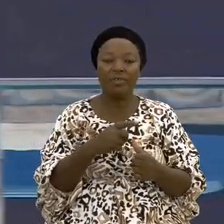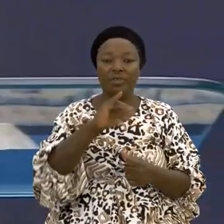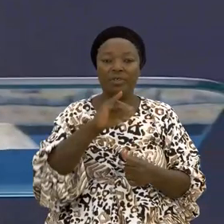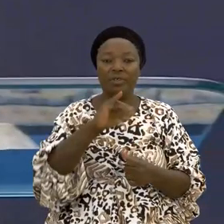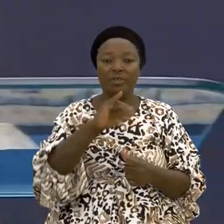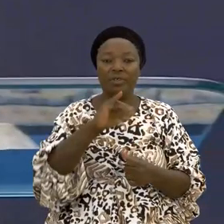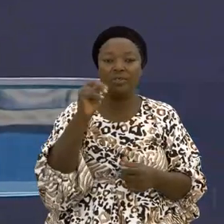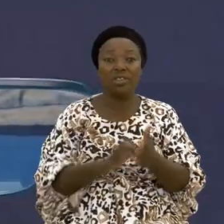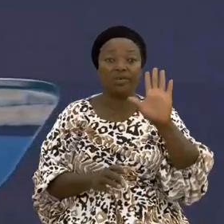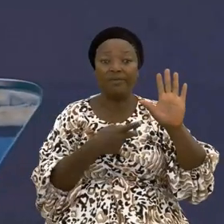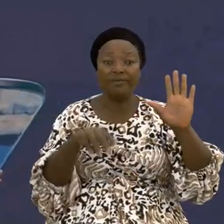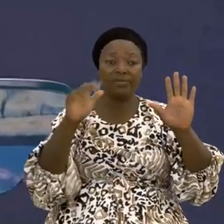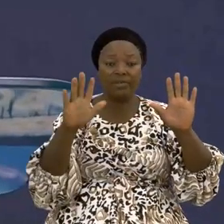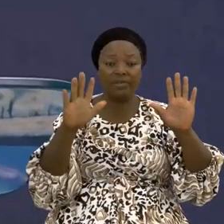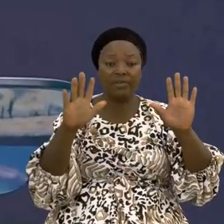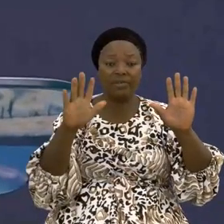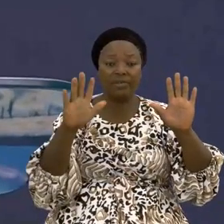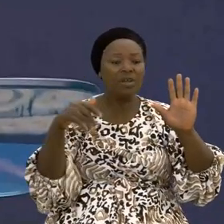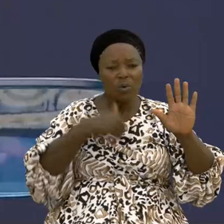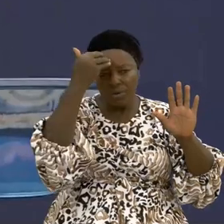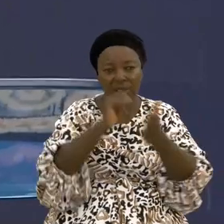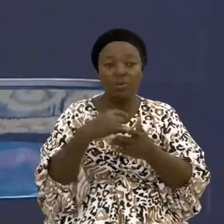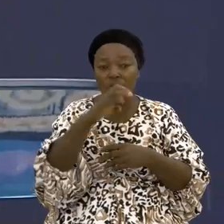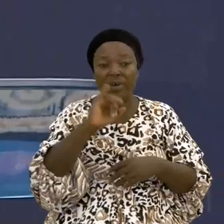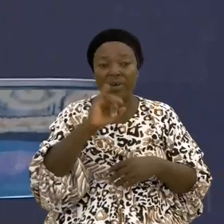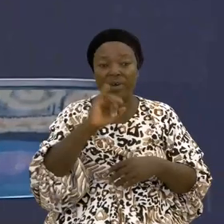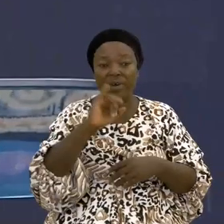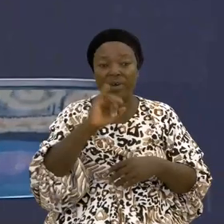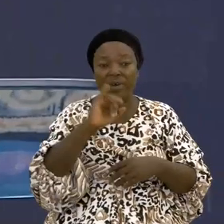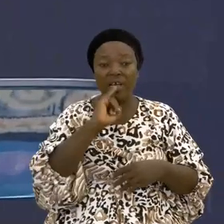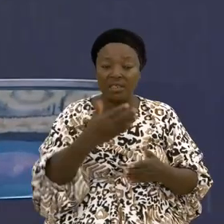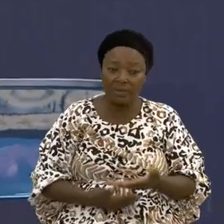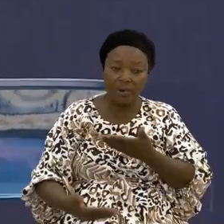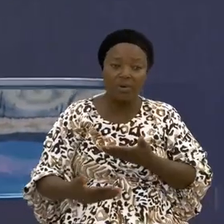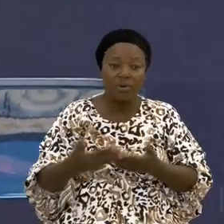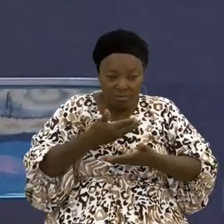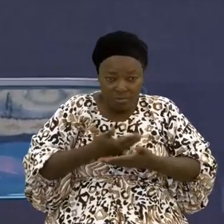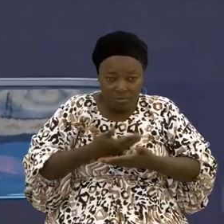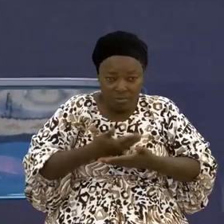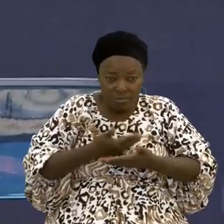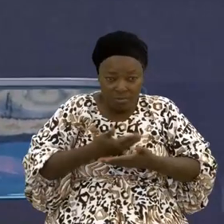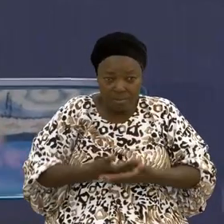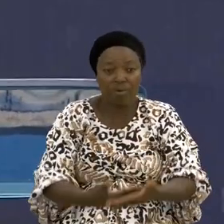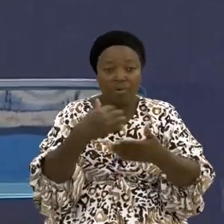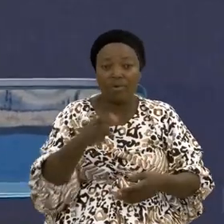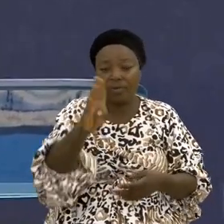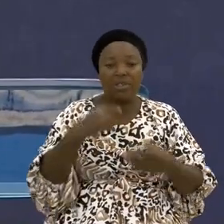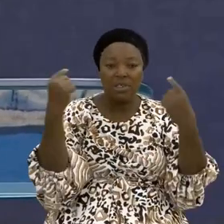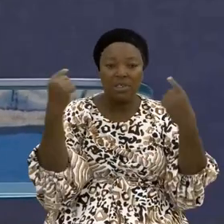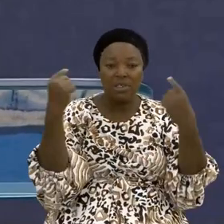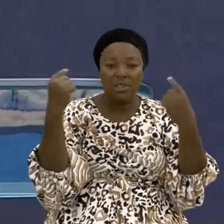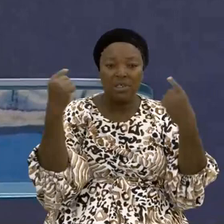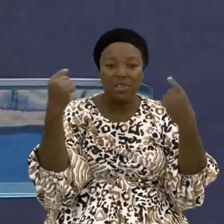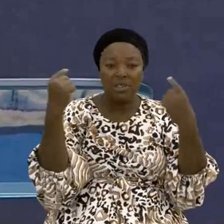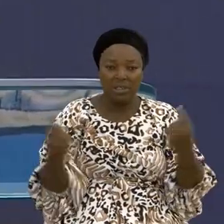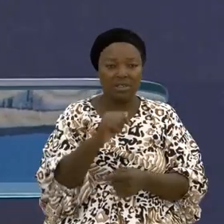1 John chapter 5 verse 18, we know that whosoever is born of God sinneth not. If you've given